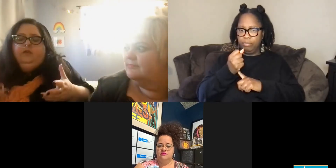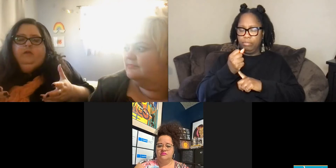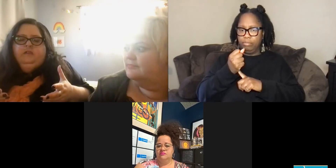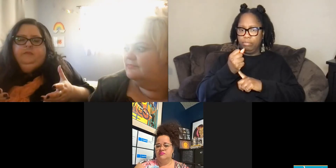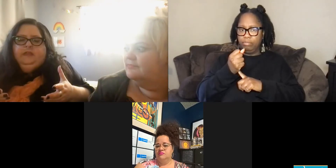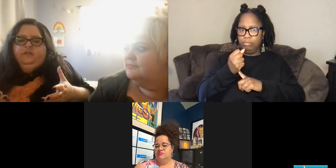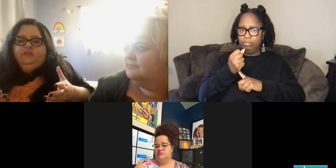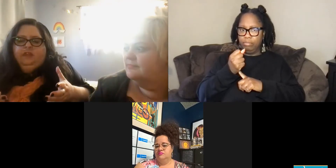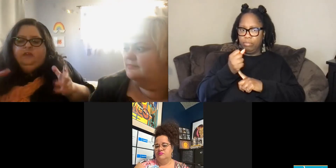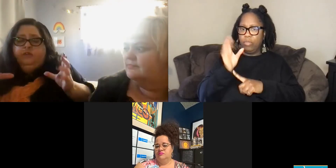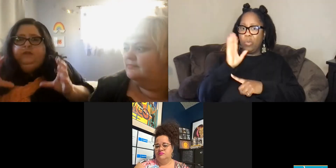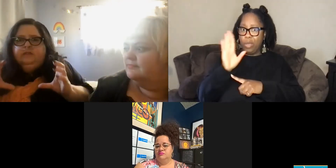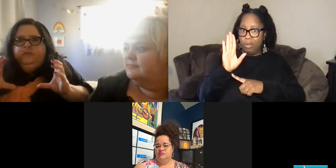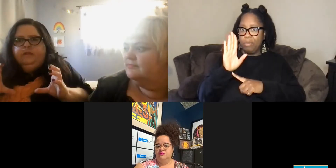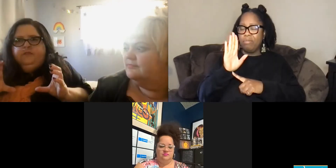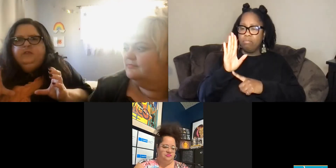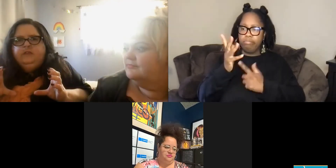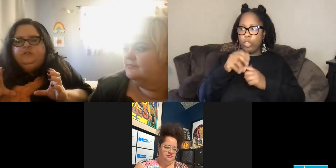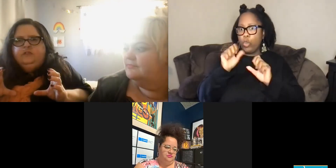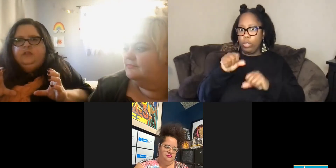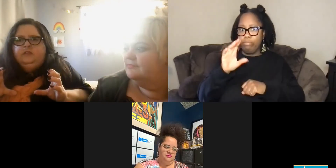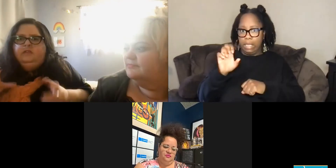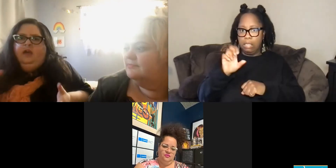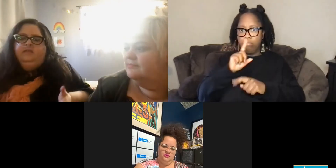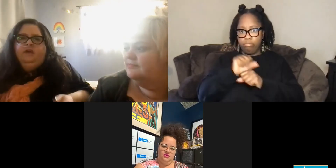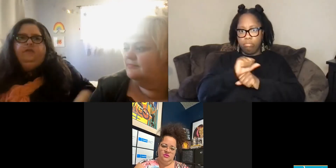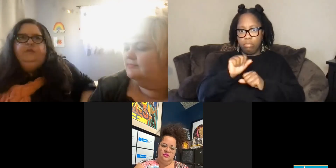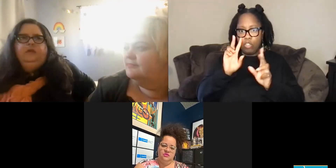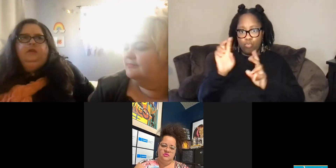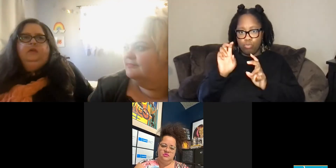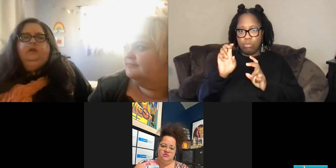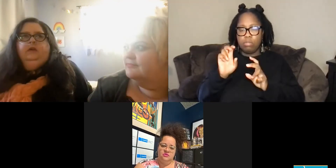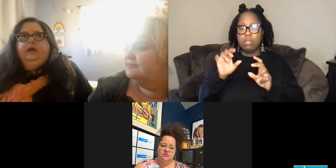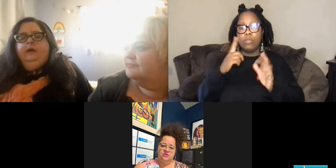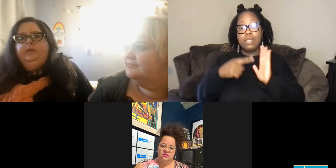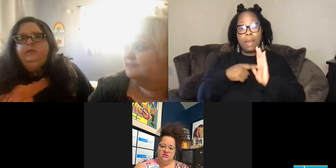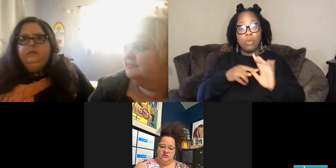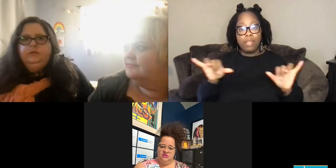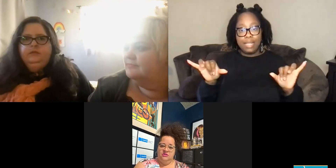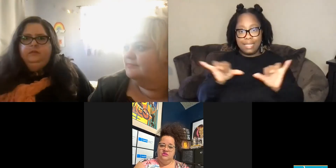there are going to be issues, there could be some physical issues, like the size of